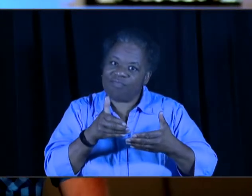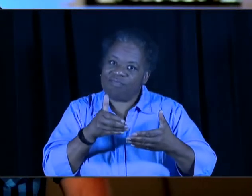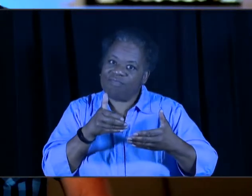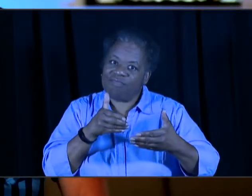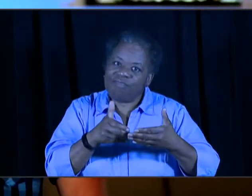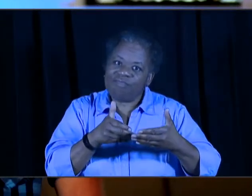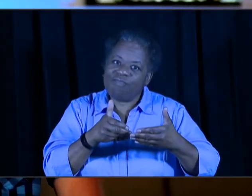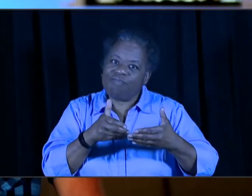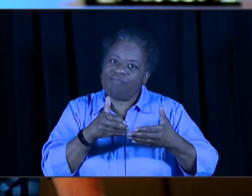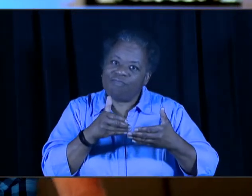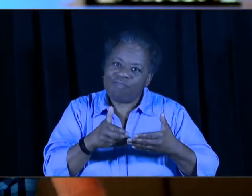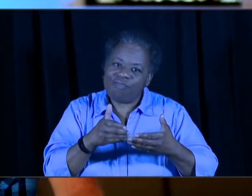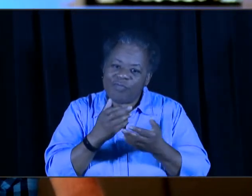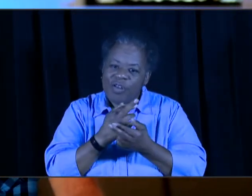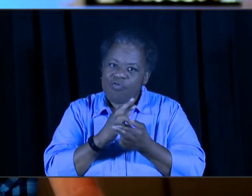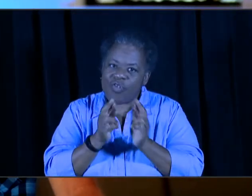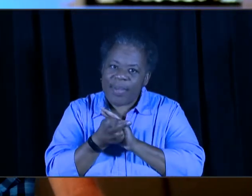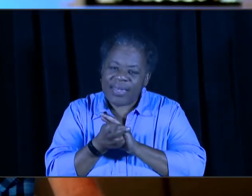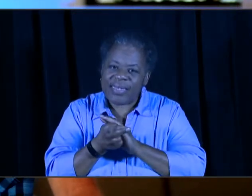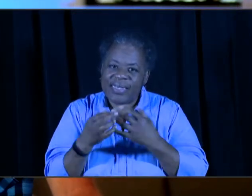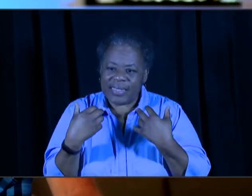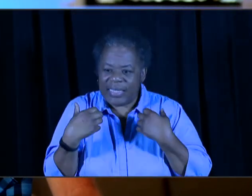and healing and restoration.